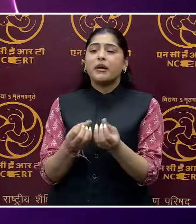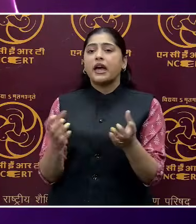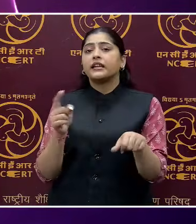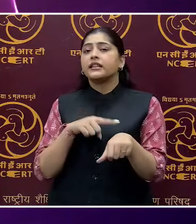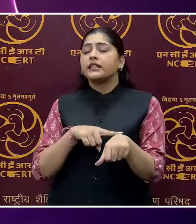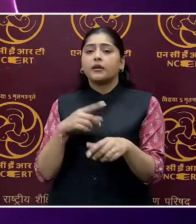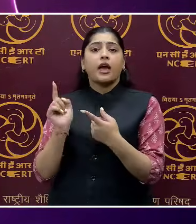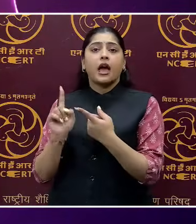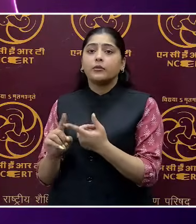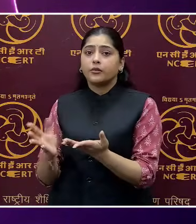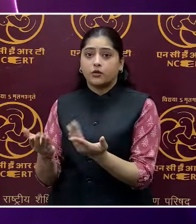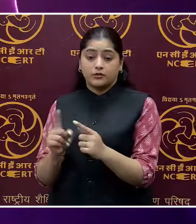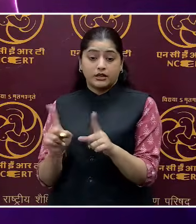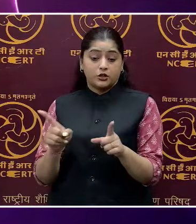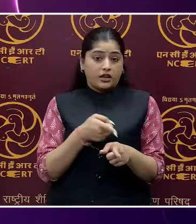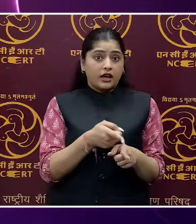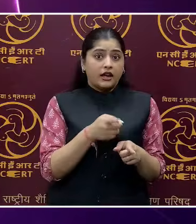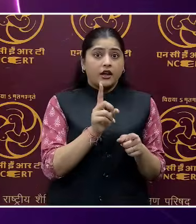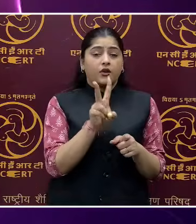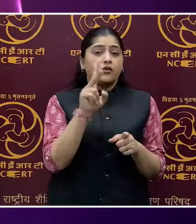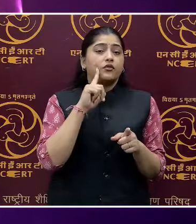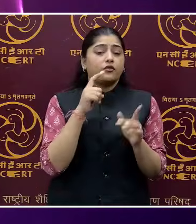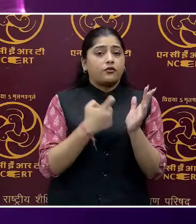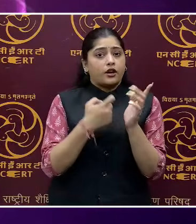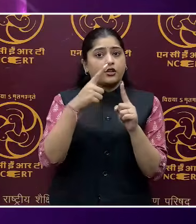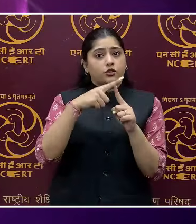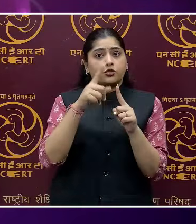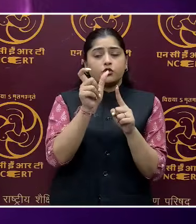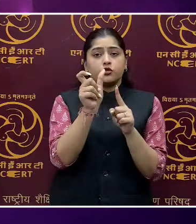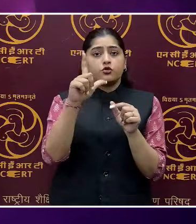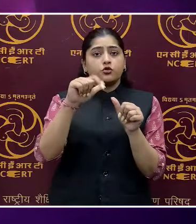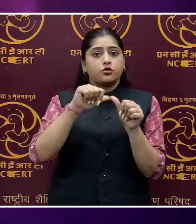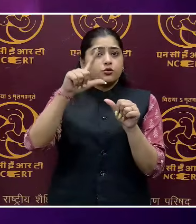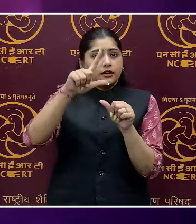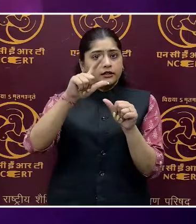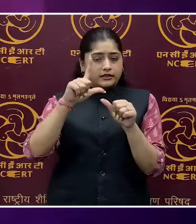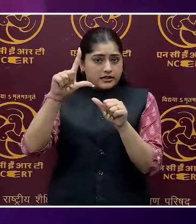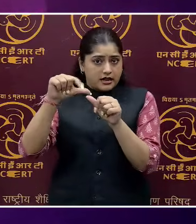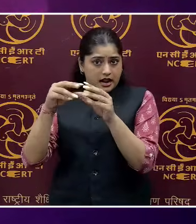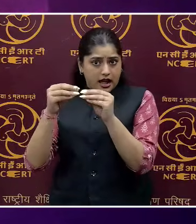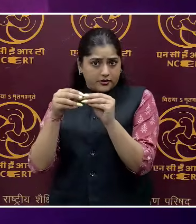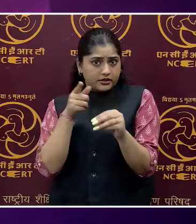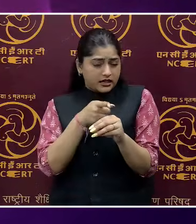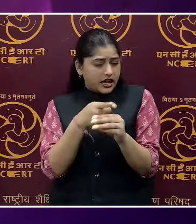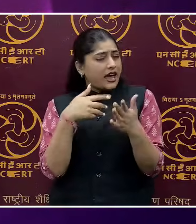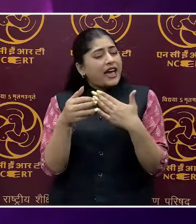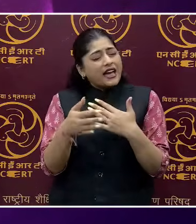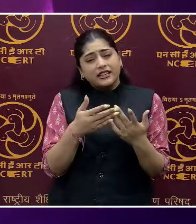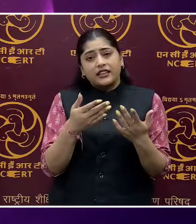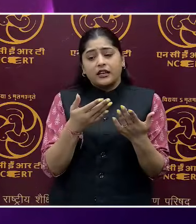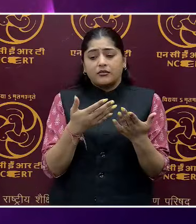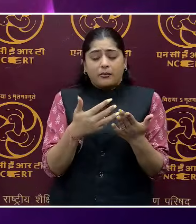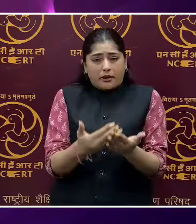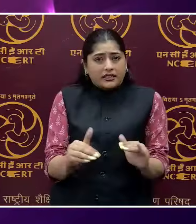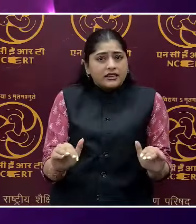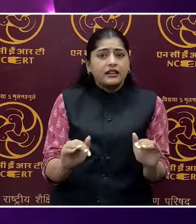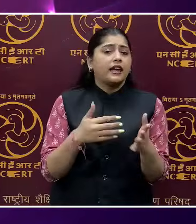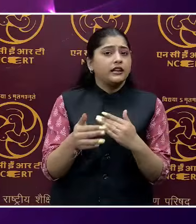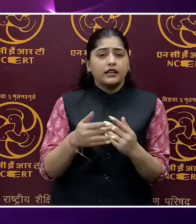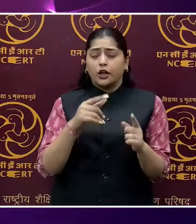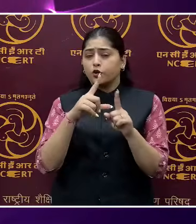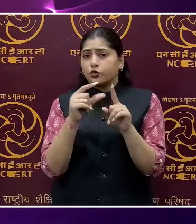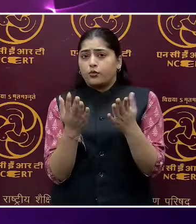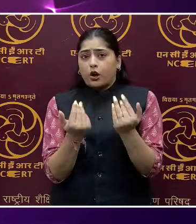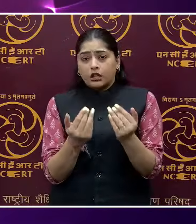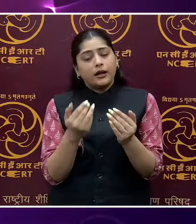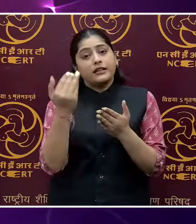virtual labs provide that platform that student can perform any experiment, any step, or in fact self-evaluate them in a